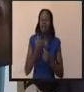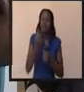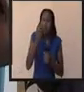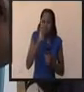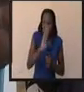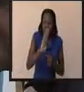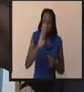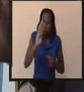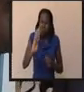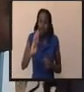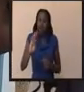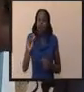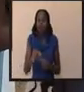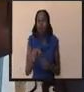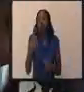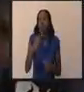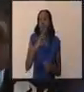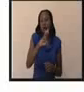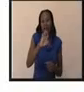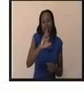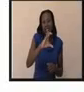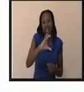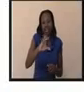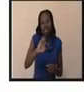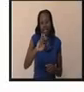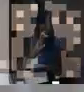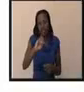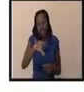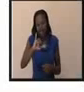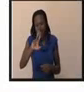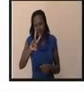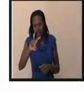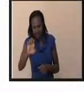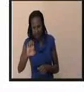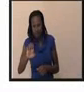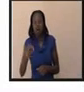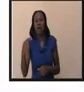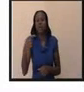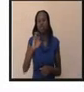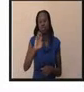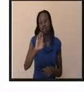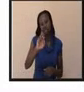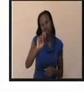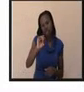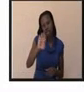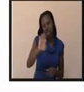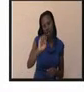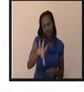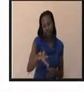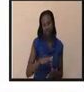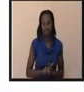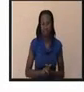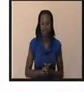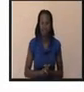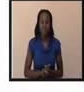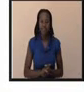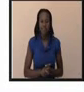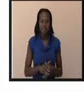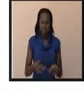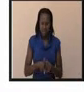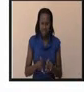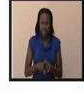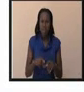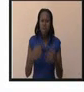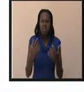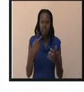recessive gene, okay? If we use the same diagram as we did for the legs and say it for the skin color, which one would have